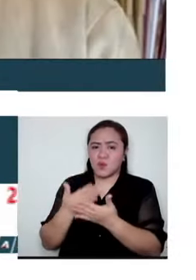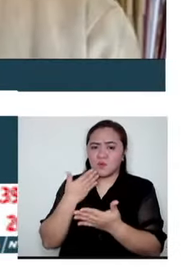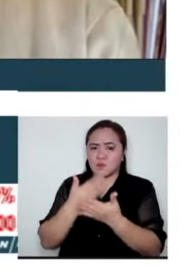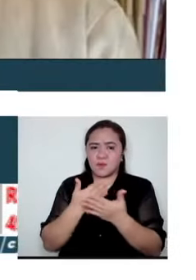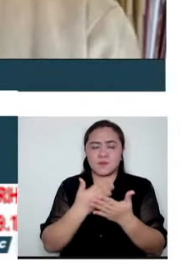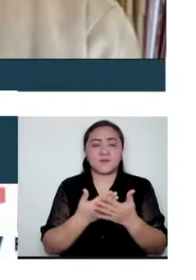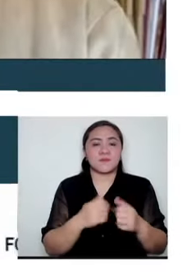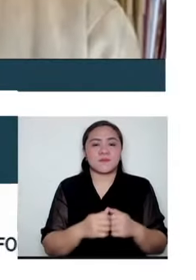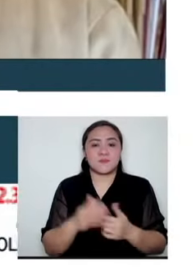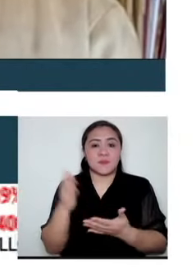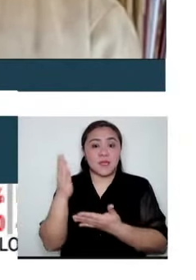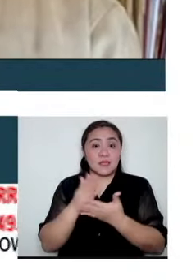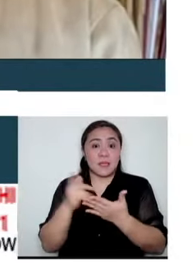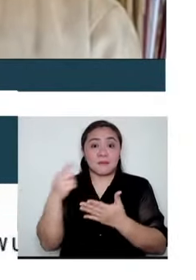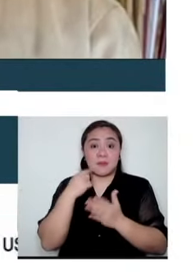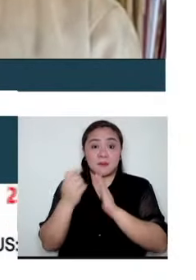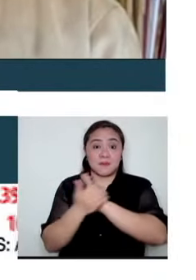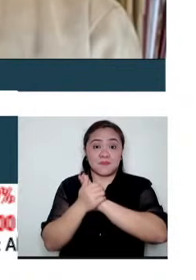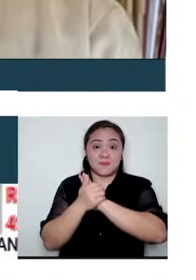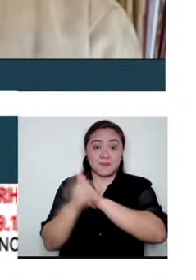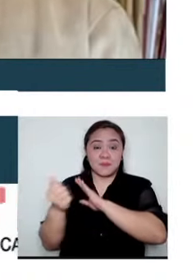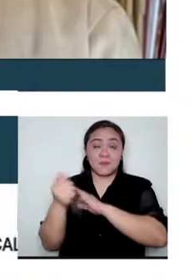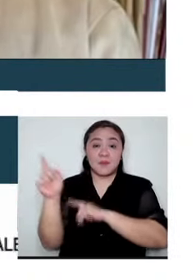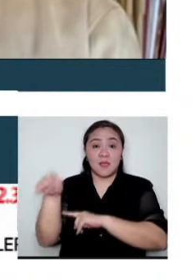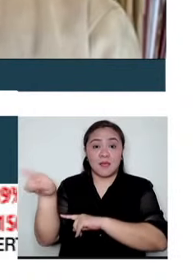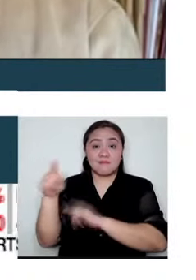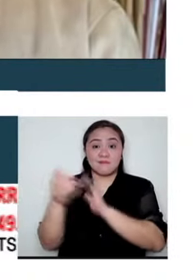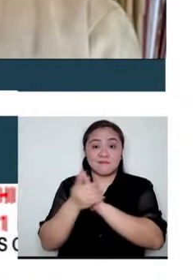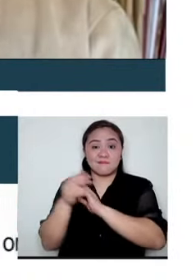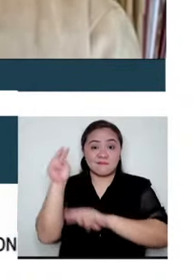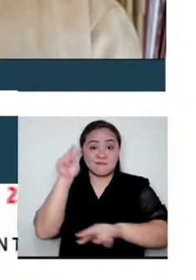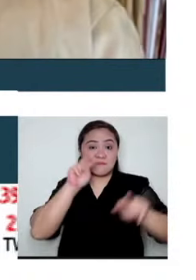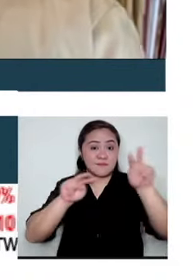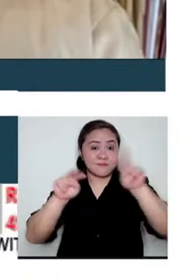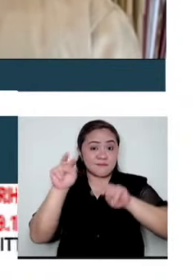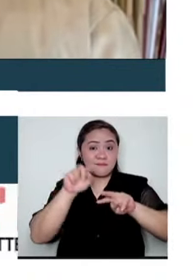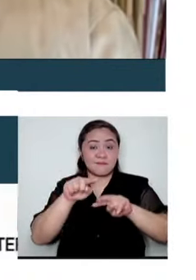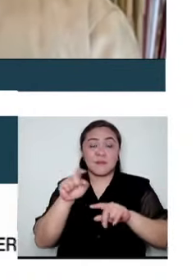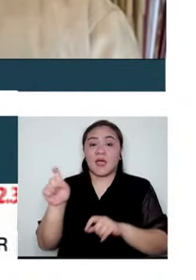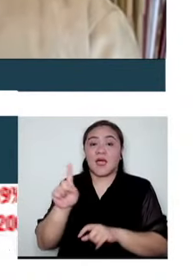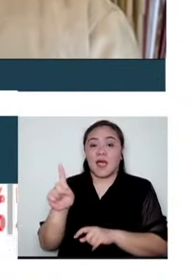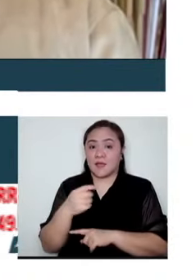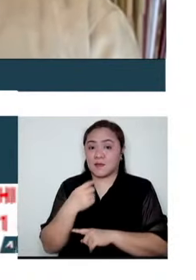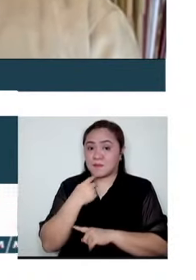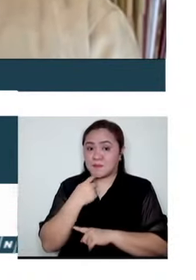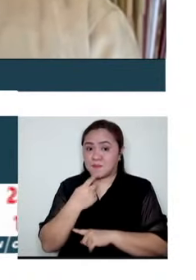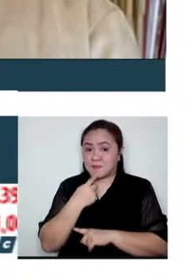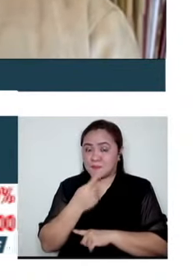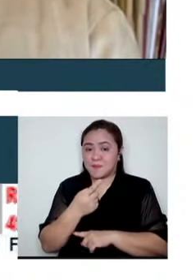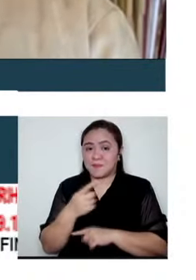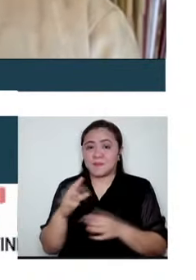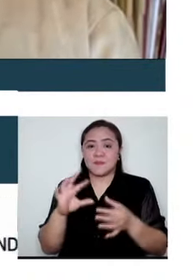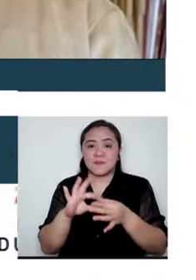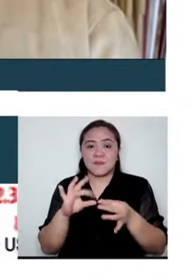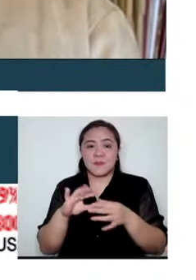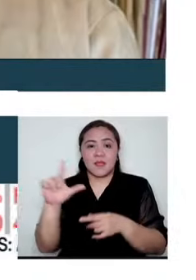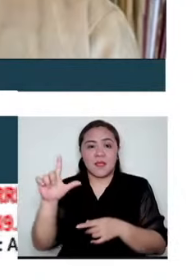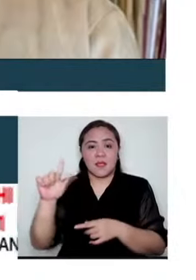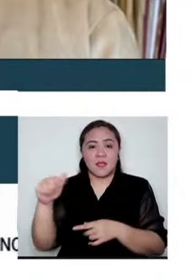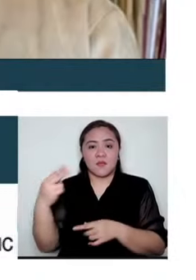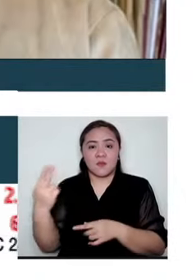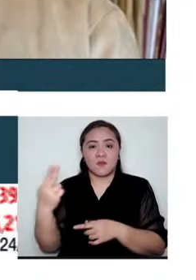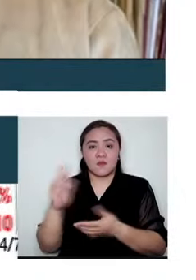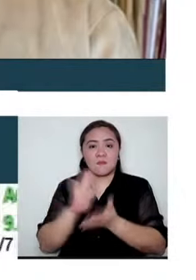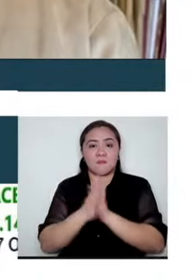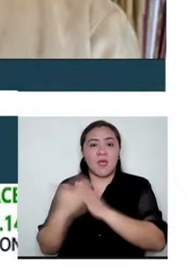some experts or some of the observations have been that the LGUs have been